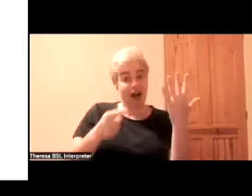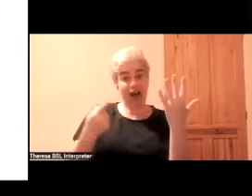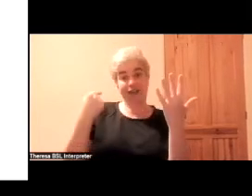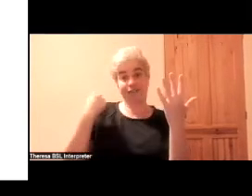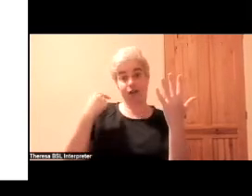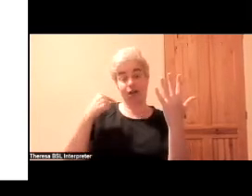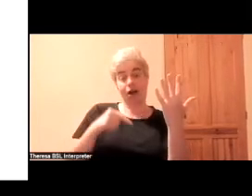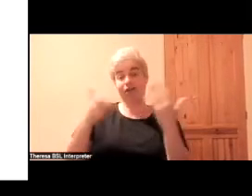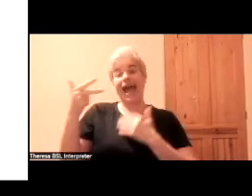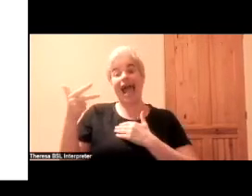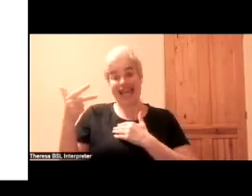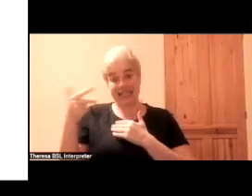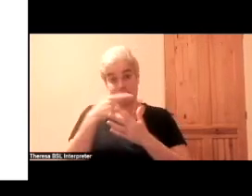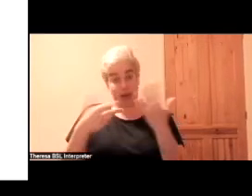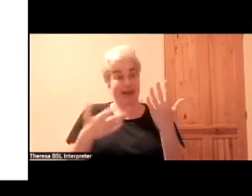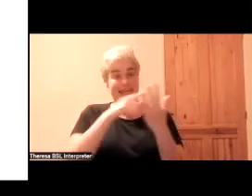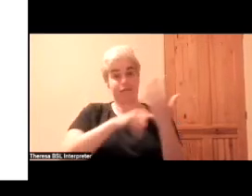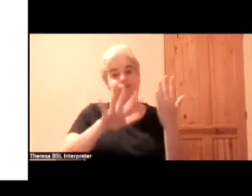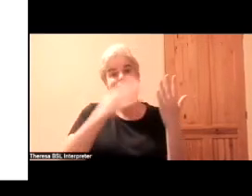8 have been in their 40s.